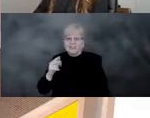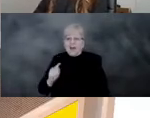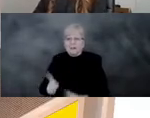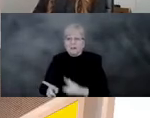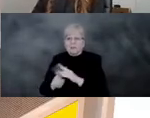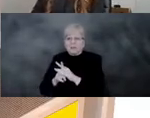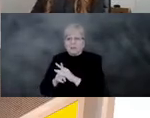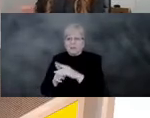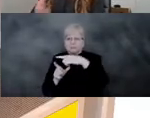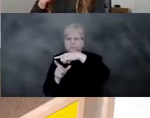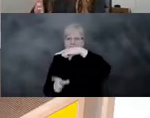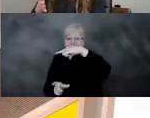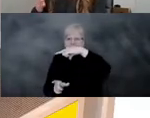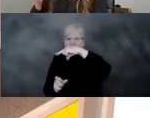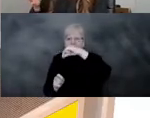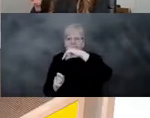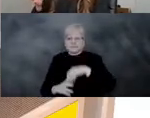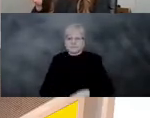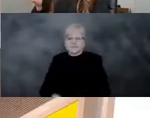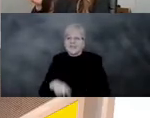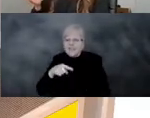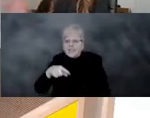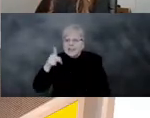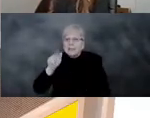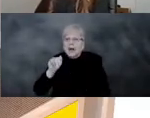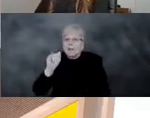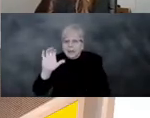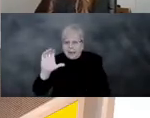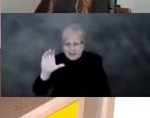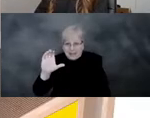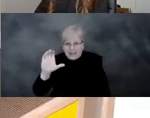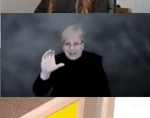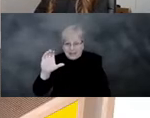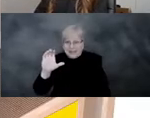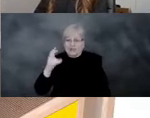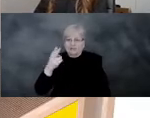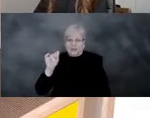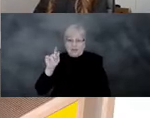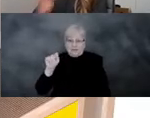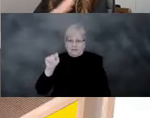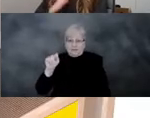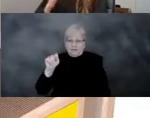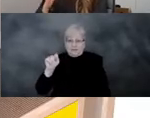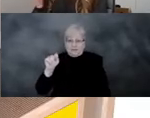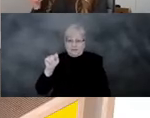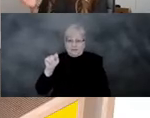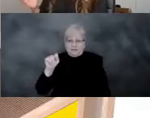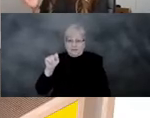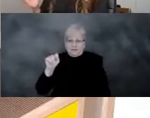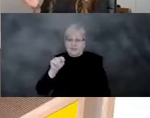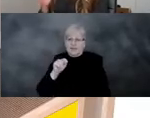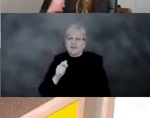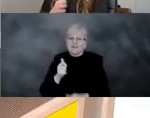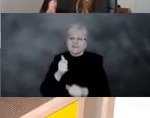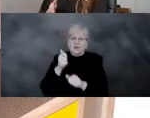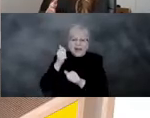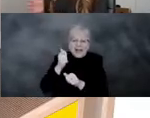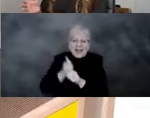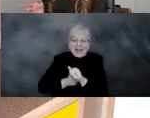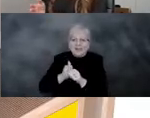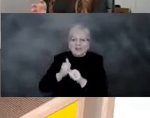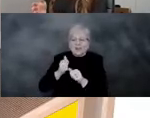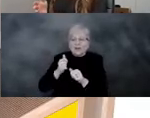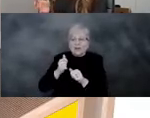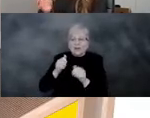This is going to be a public group chat. This chat option is in every single pin on the